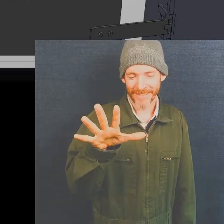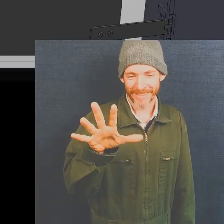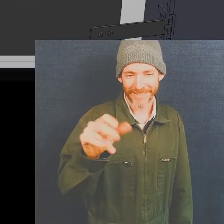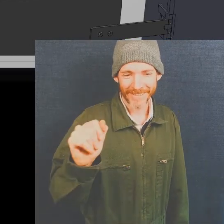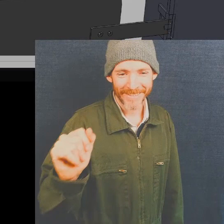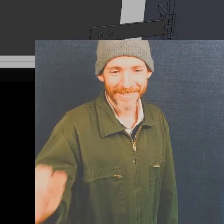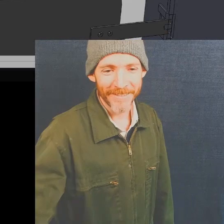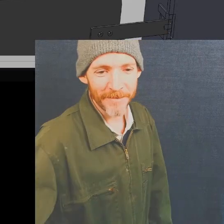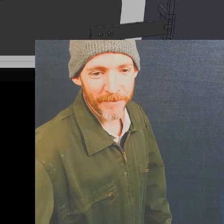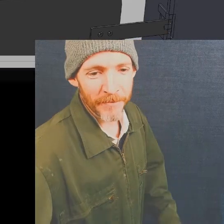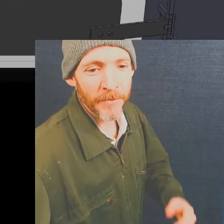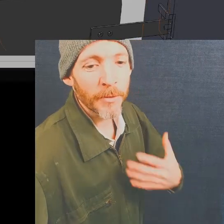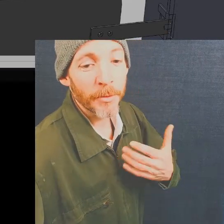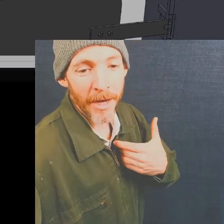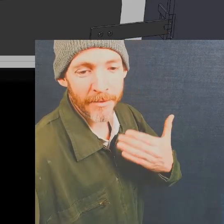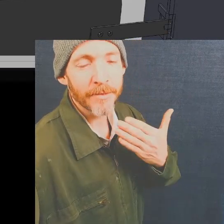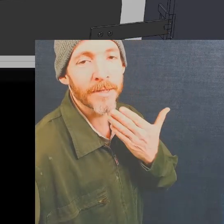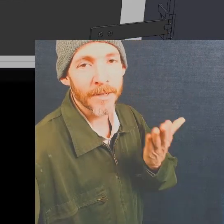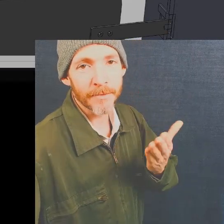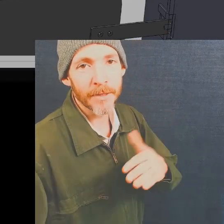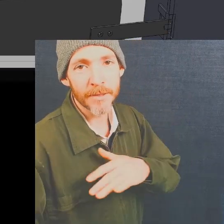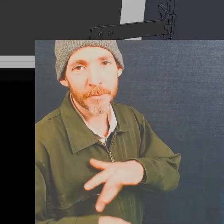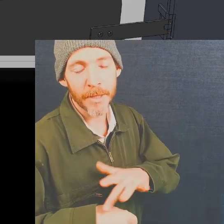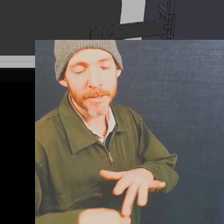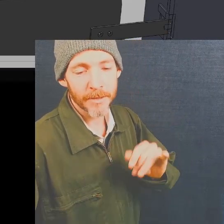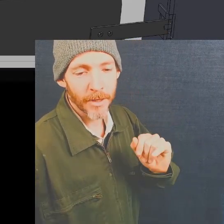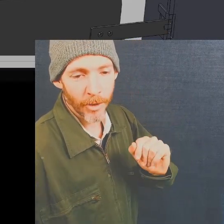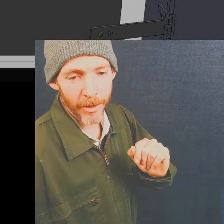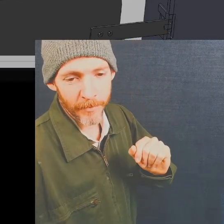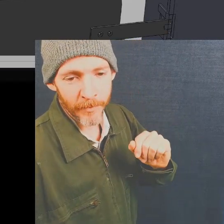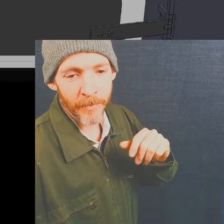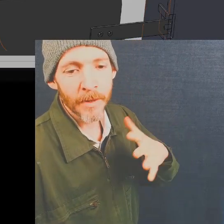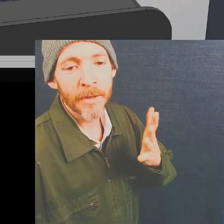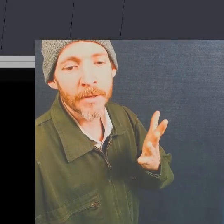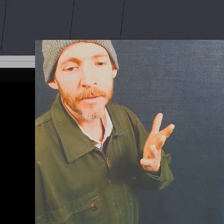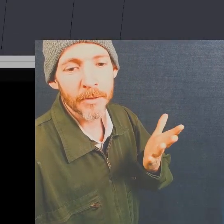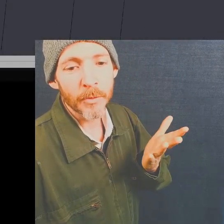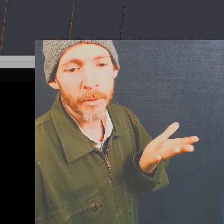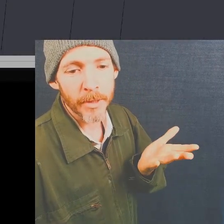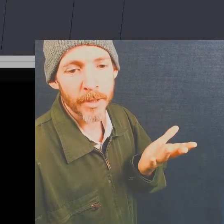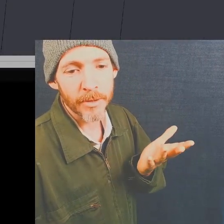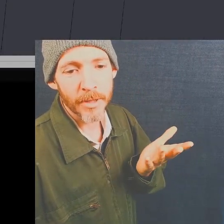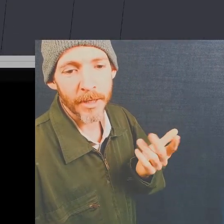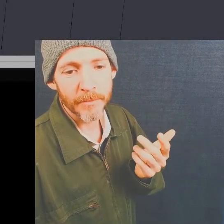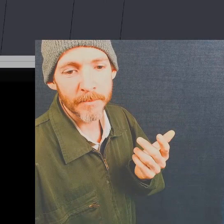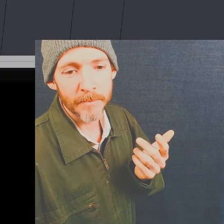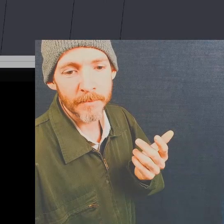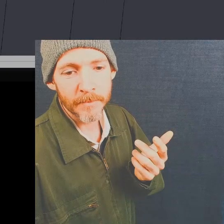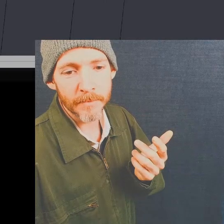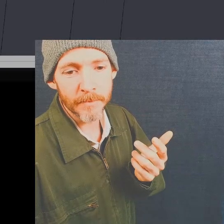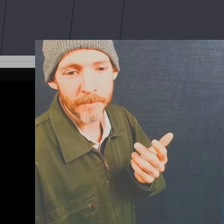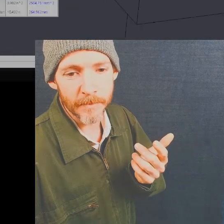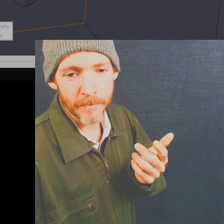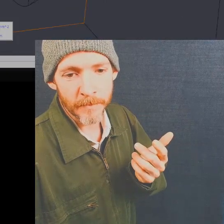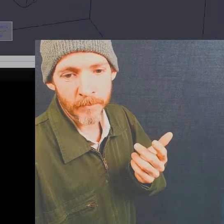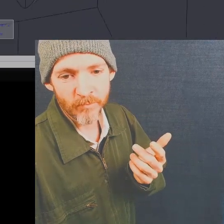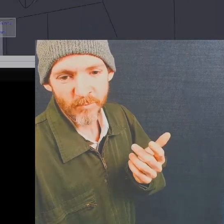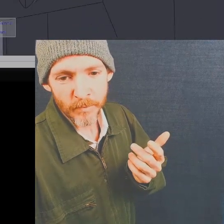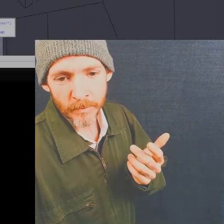1.25. We would have enough space. Okay. What am I trying to say?